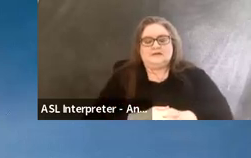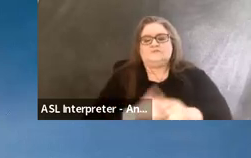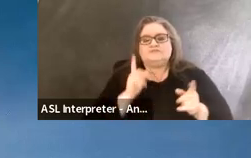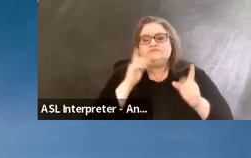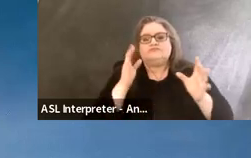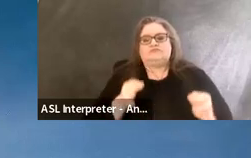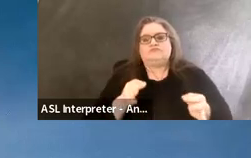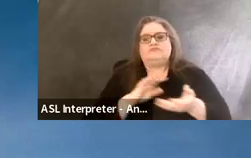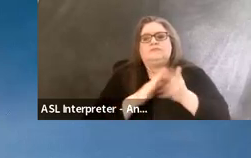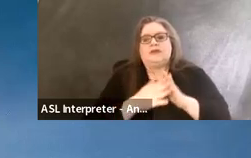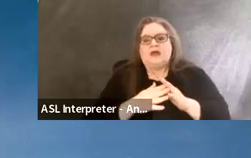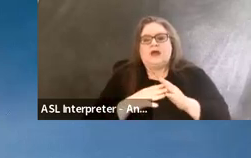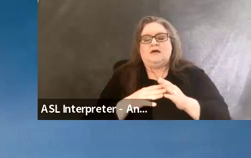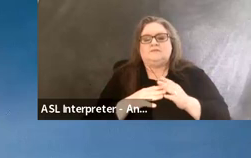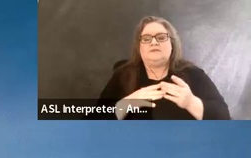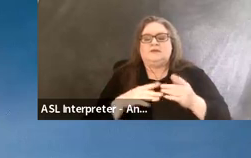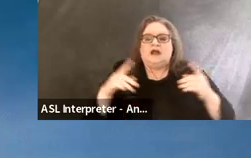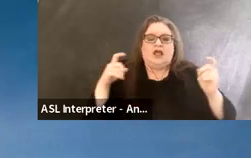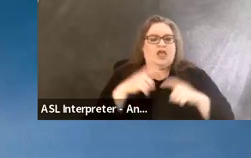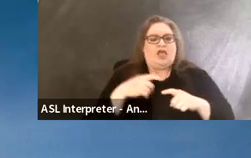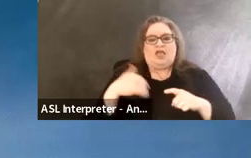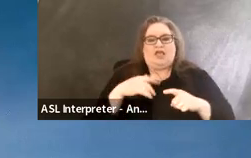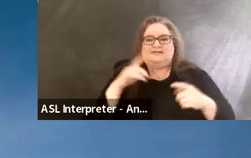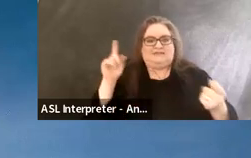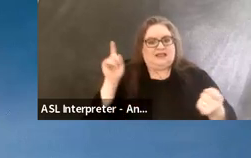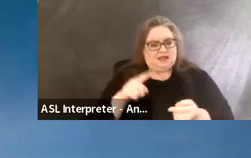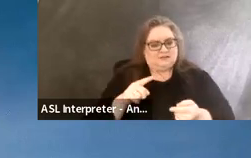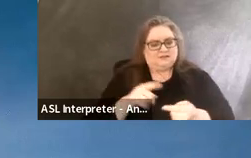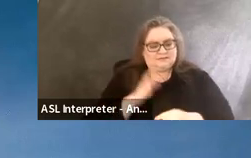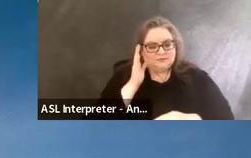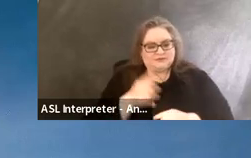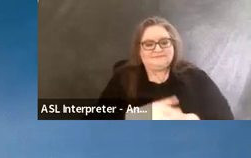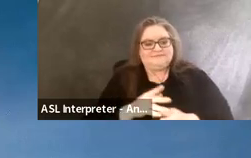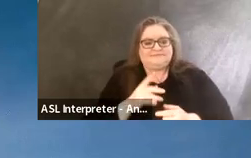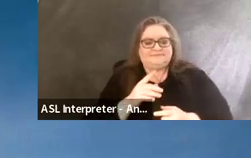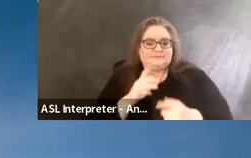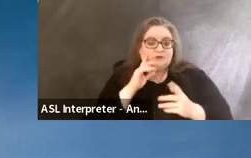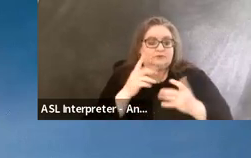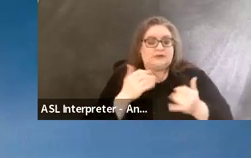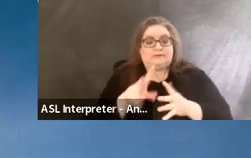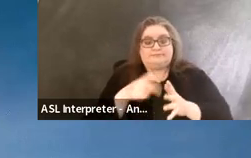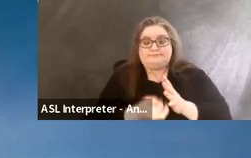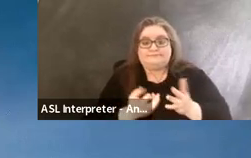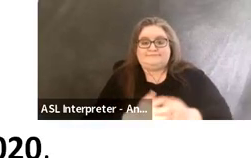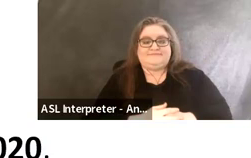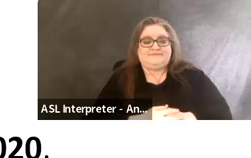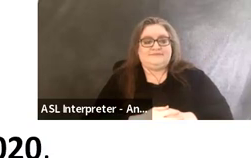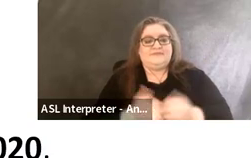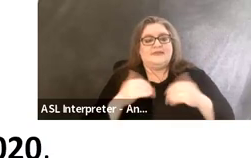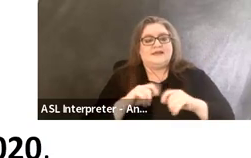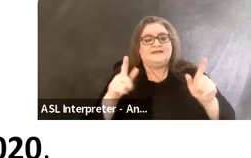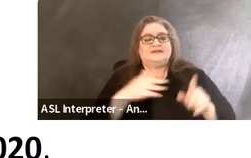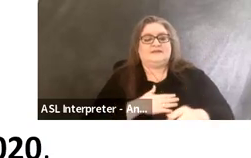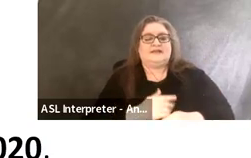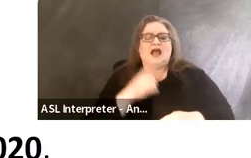And it definitely becomes less complicated. So let's get right in. Next slide, please. I think one of the